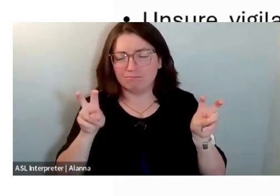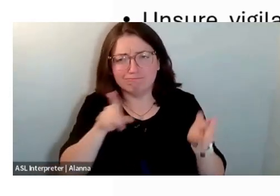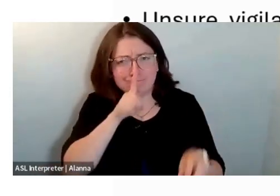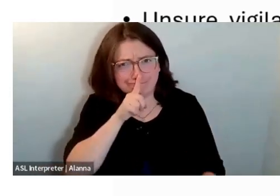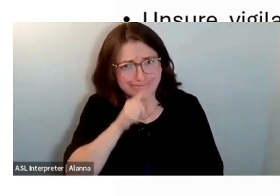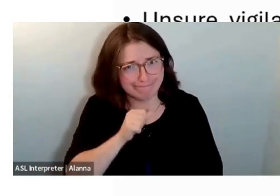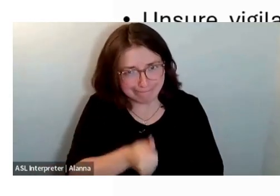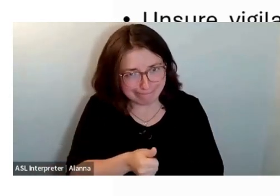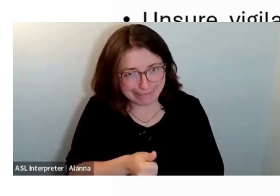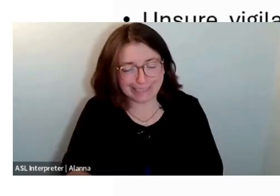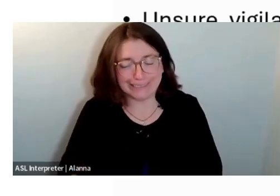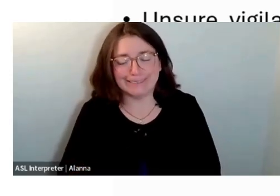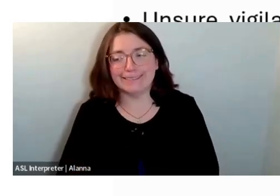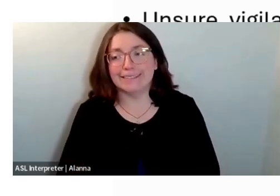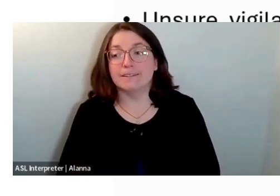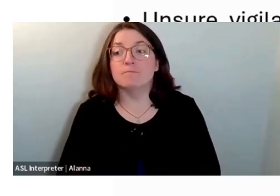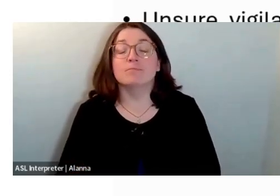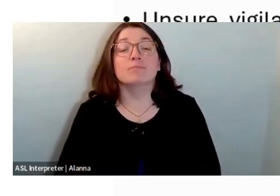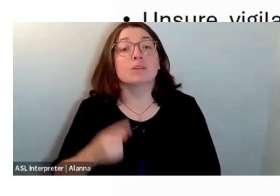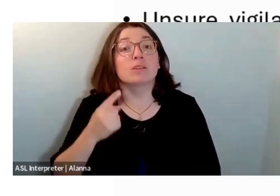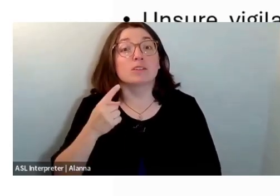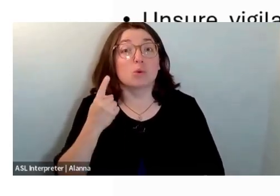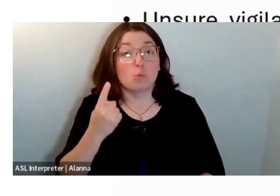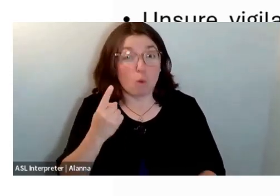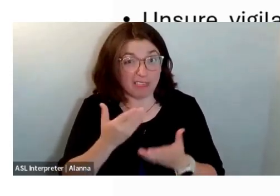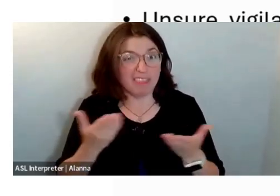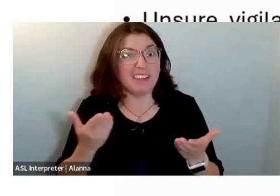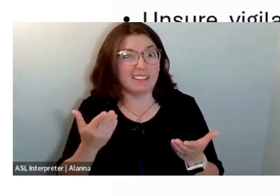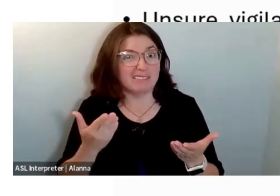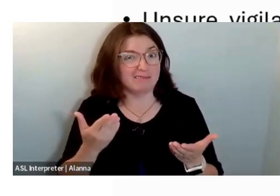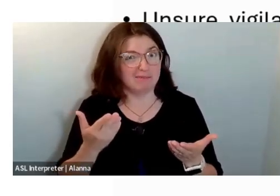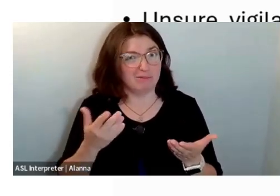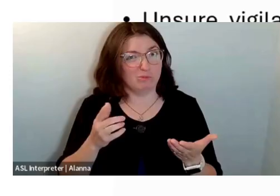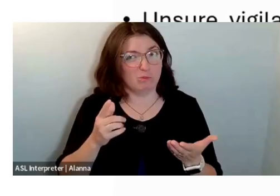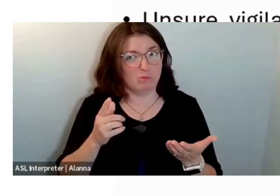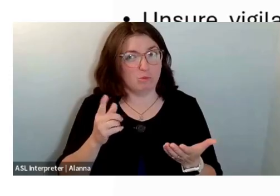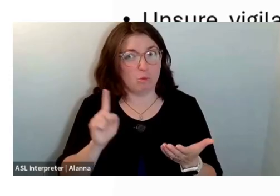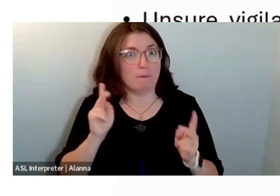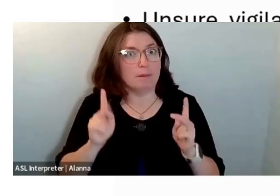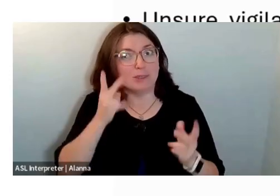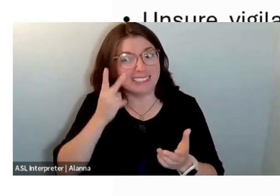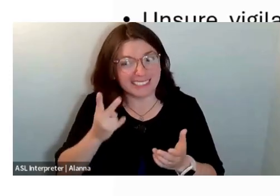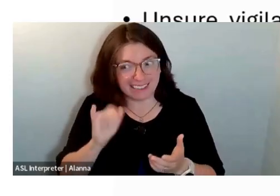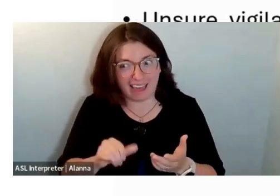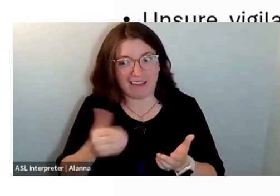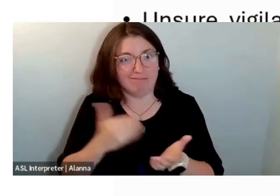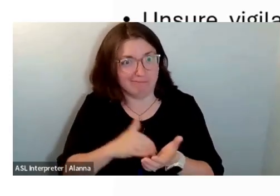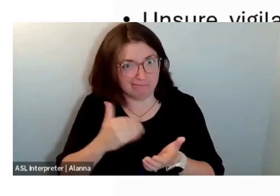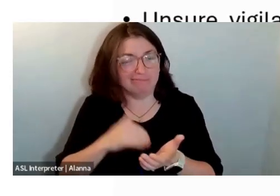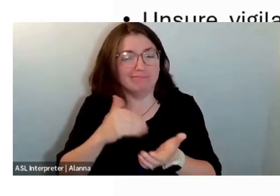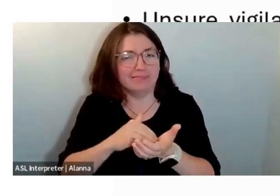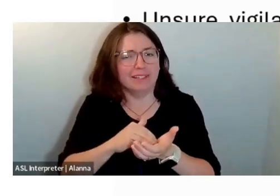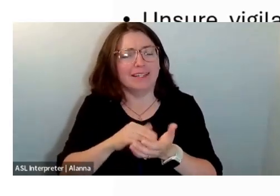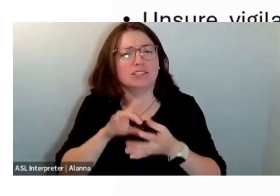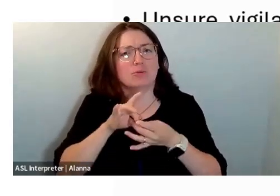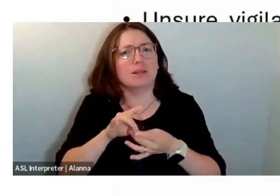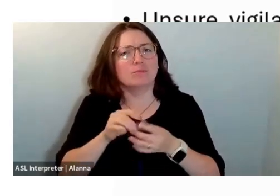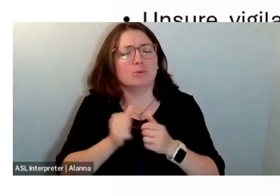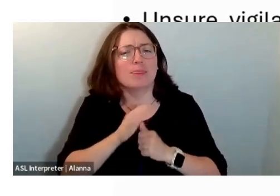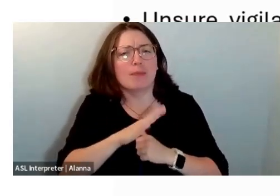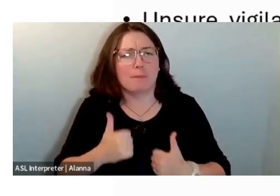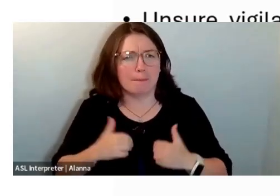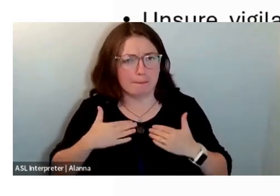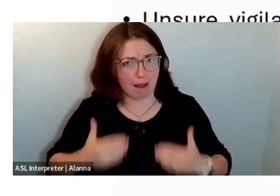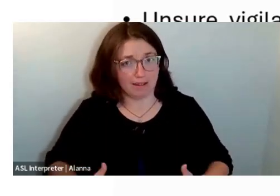that change may show up is in a person's relationship with their body. The body has